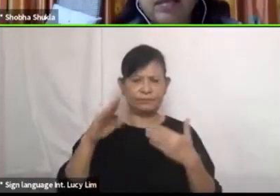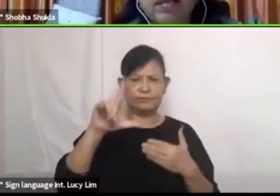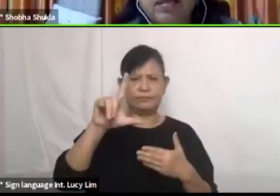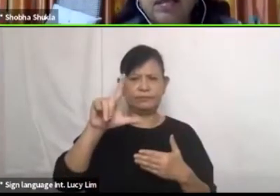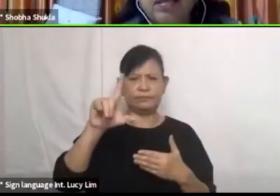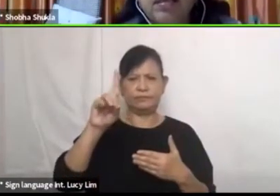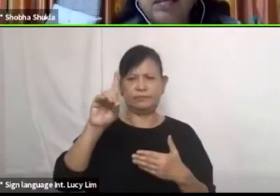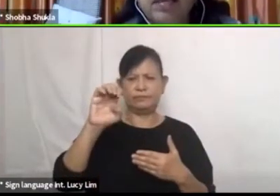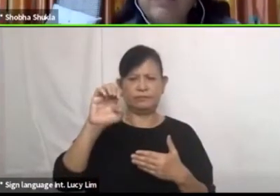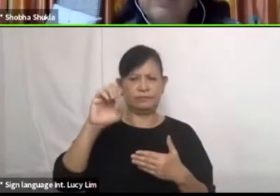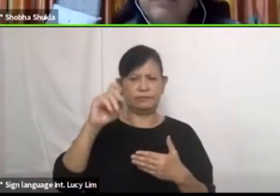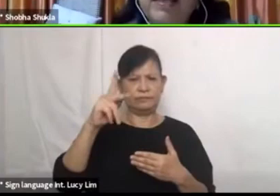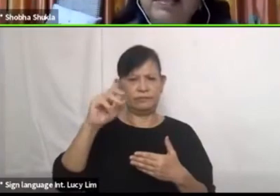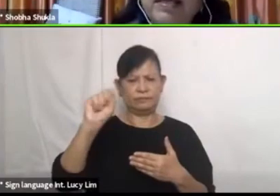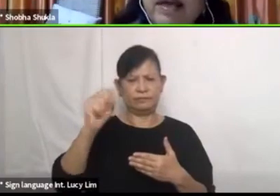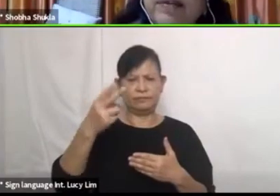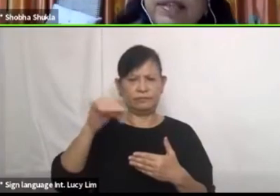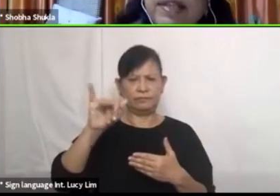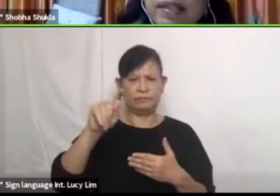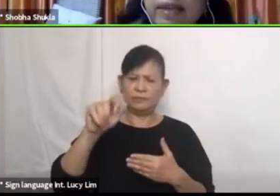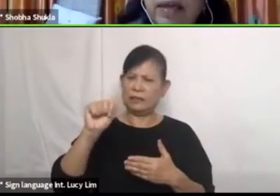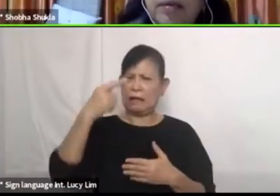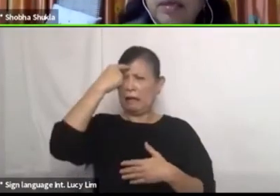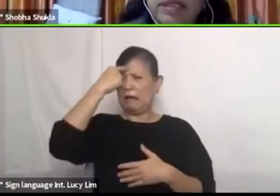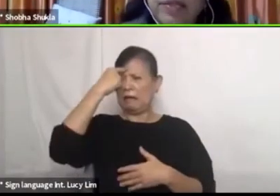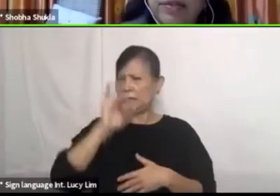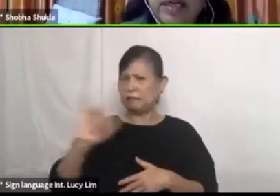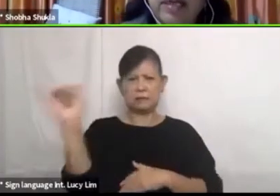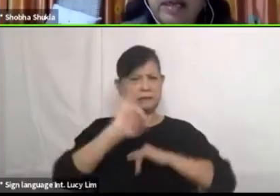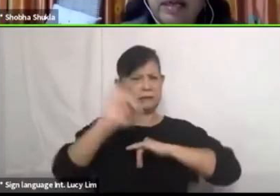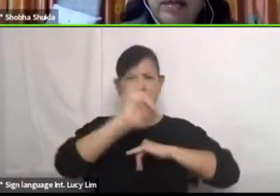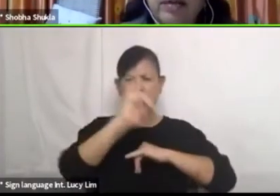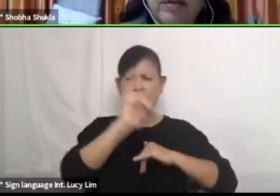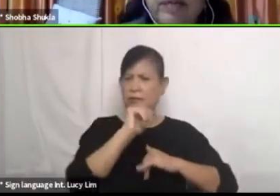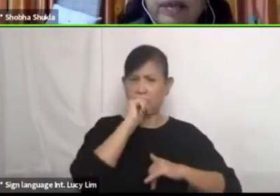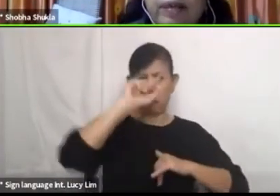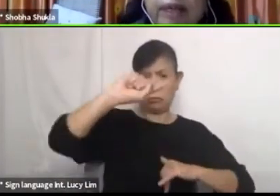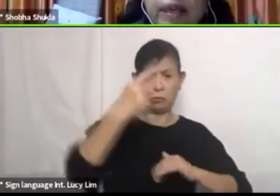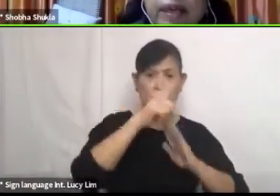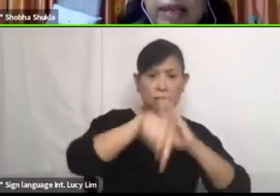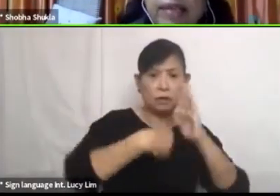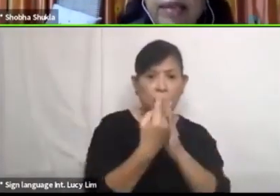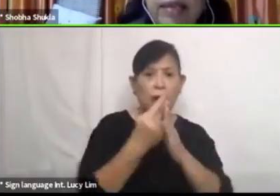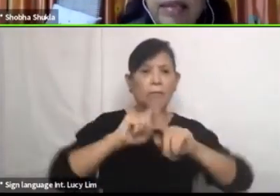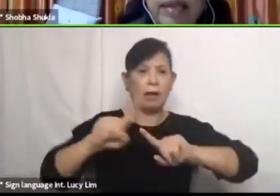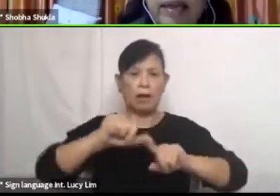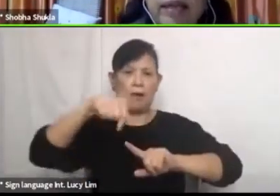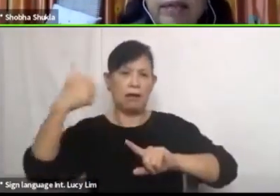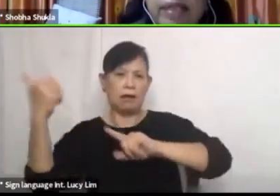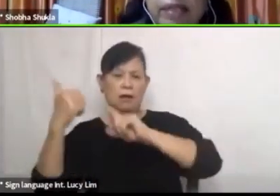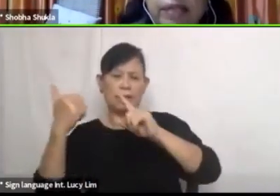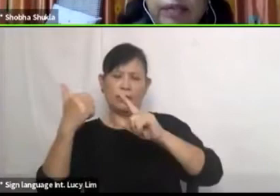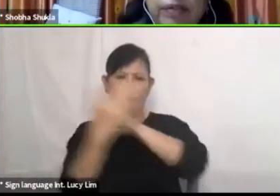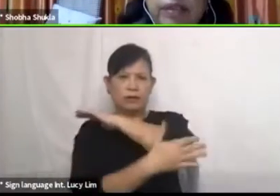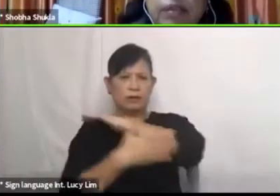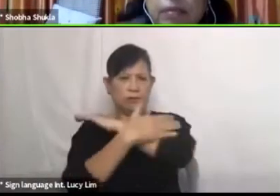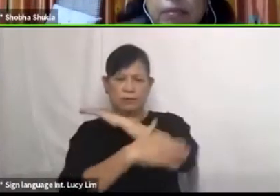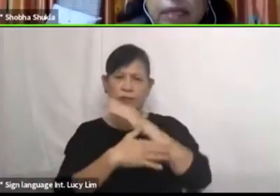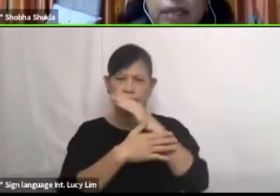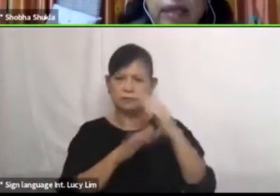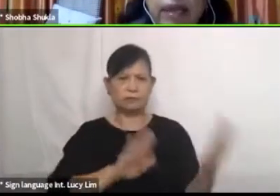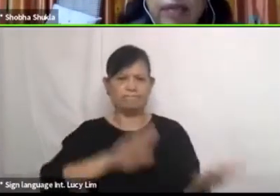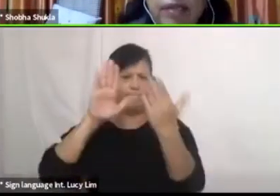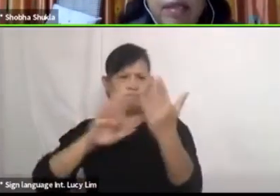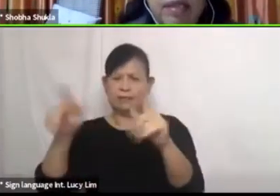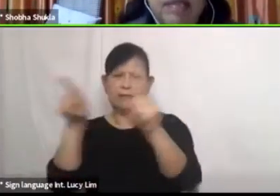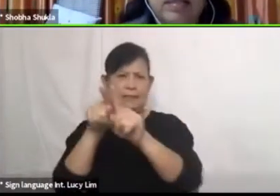the case with many other countries as well, not just Sri Lanka, where recognizing the sign language as one of the